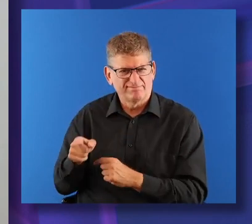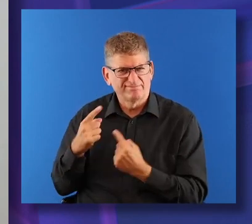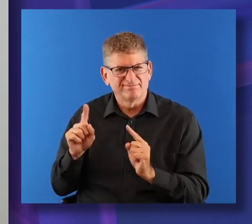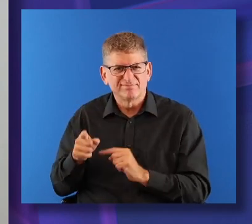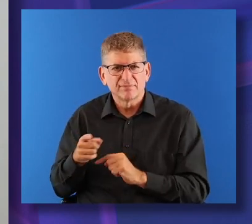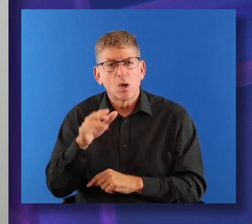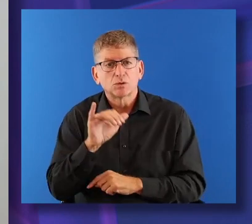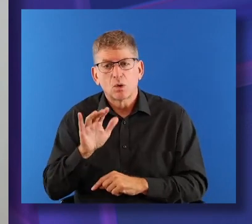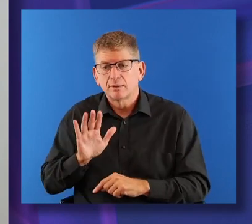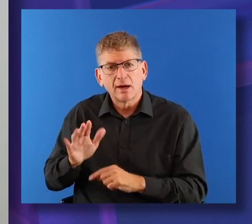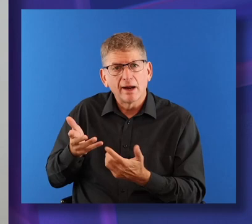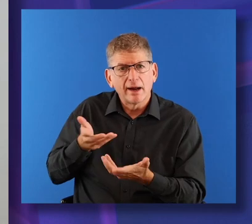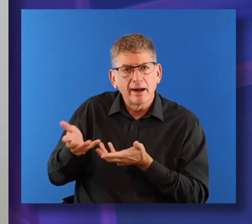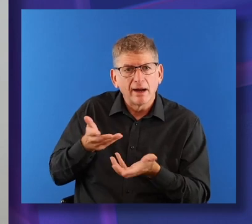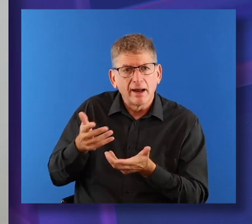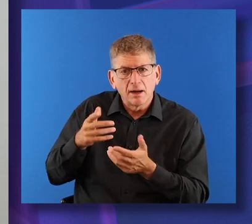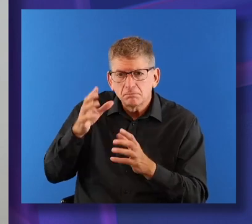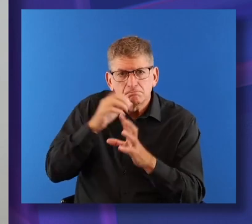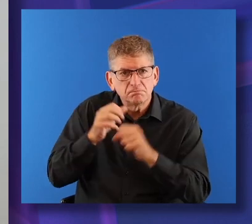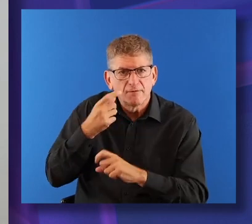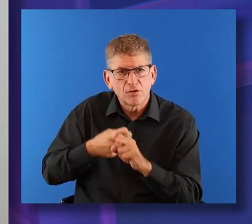the needs of a large-scale simulation.